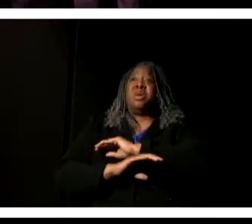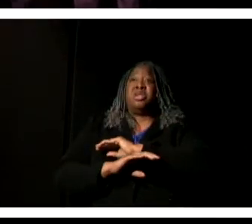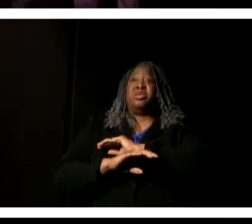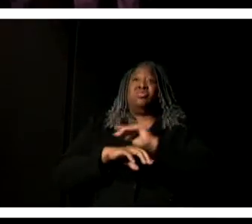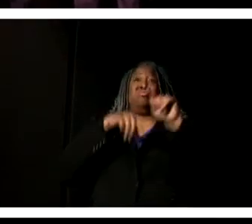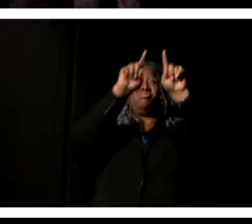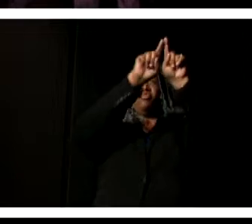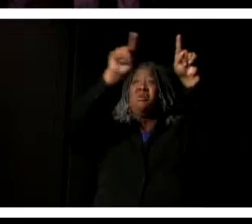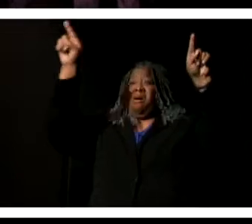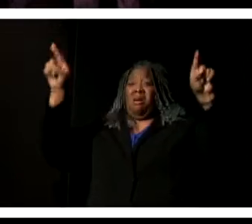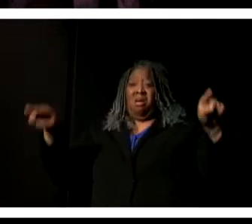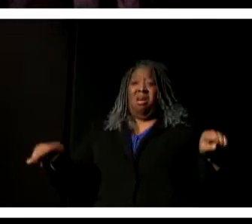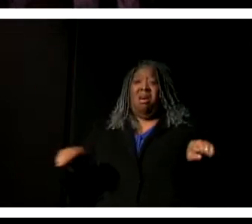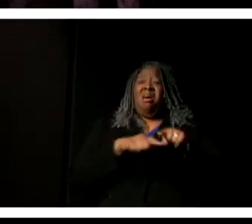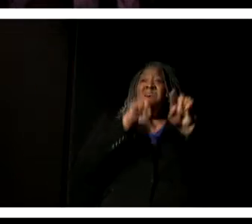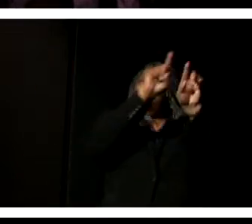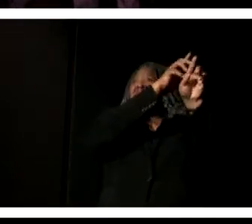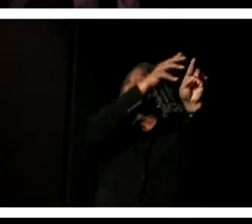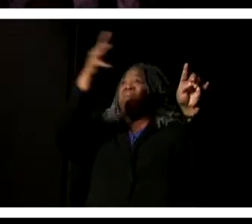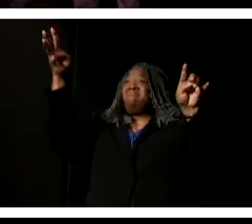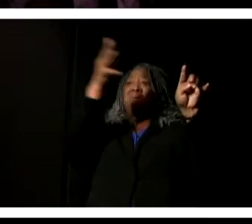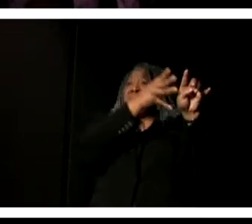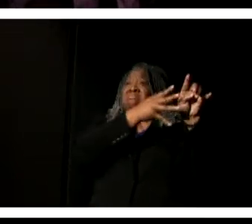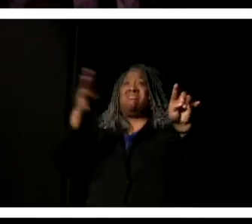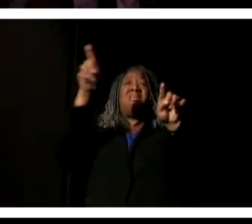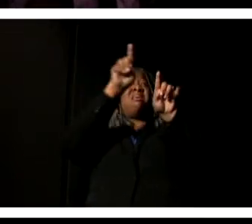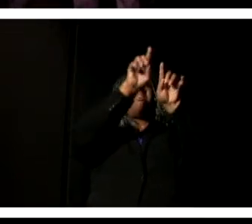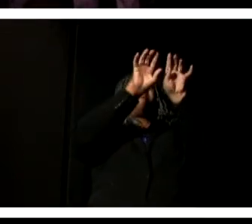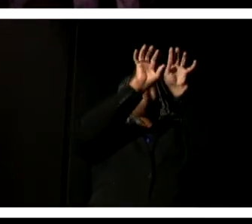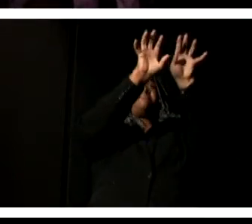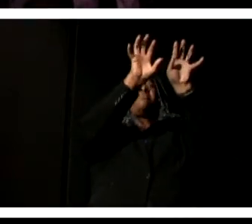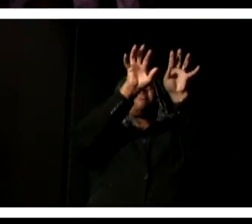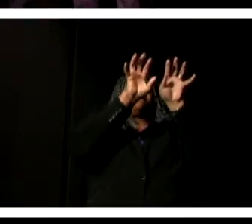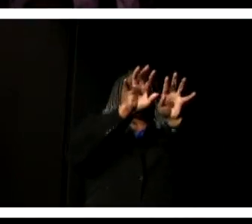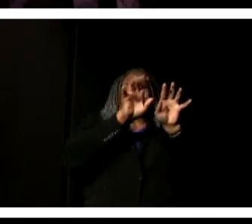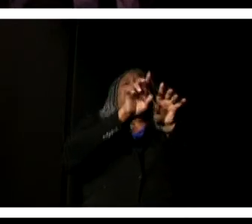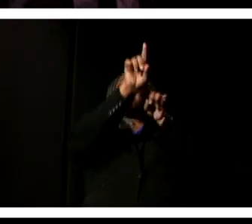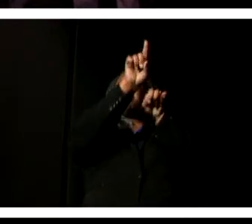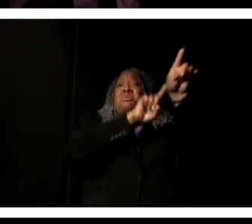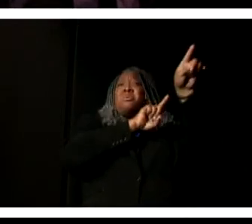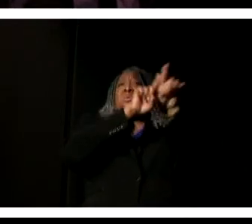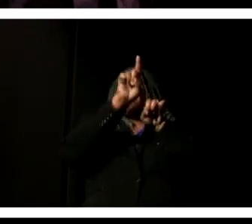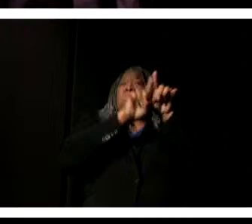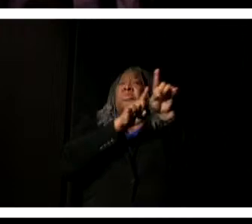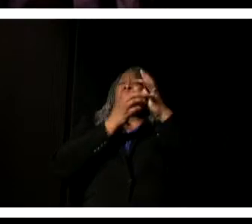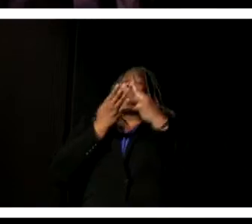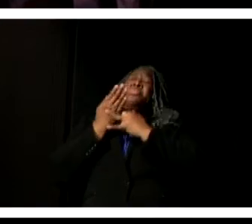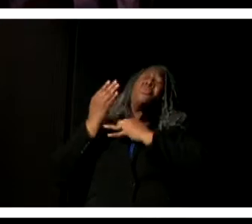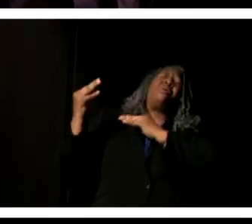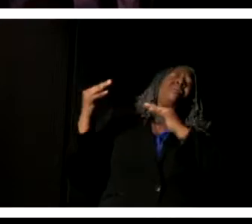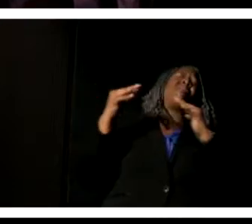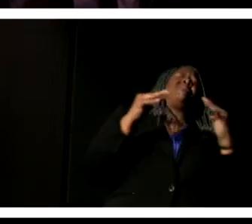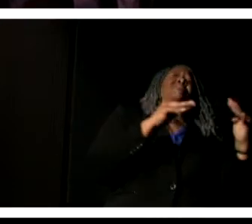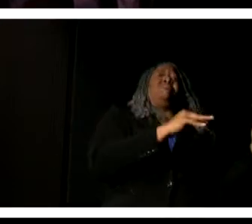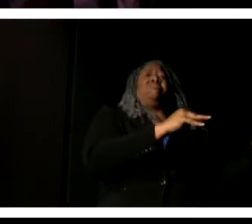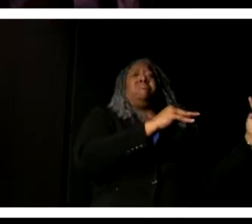broad stripes and bright stars through the